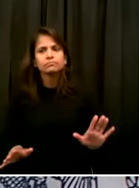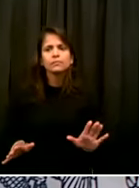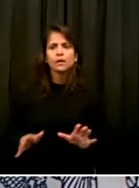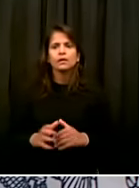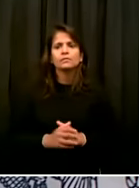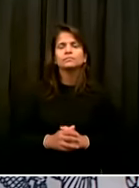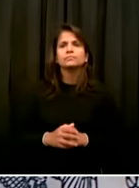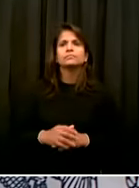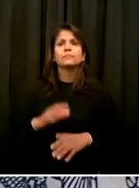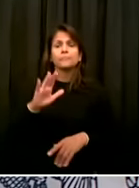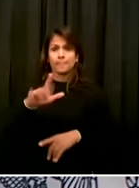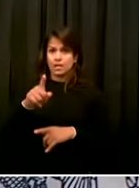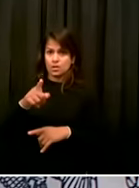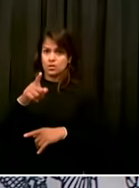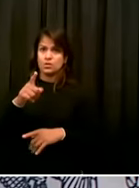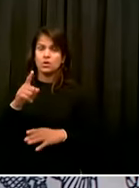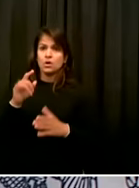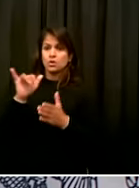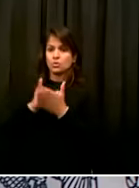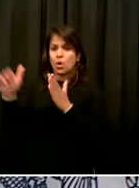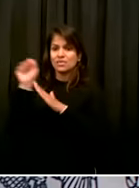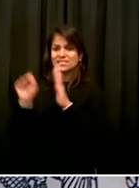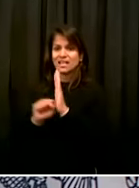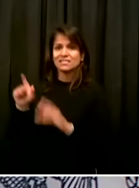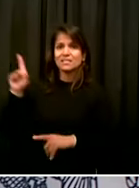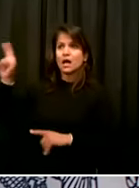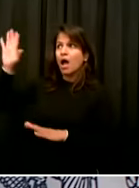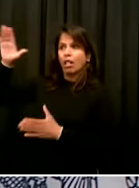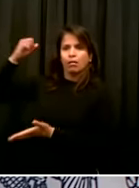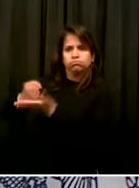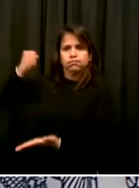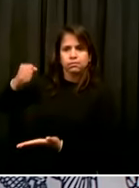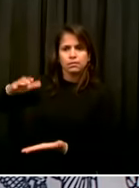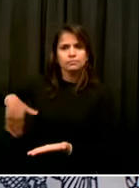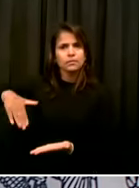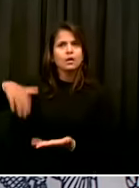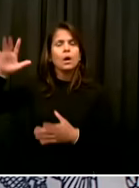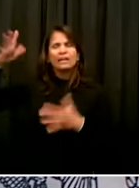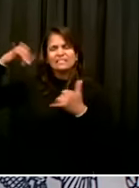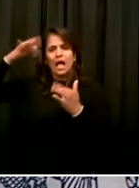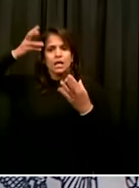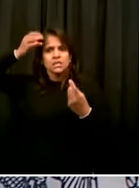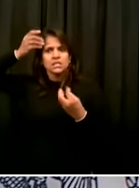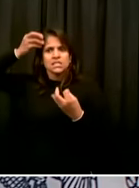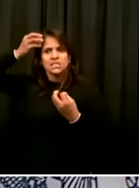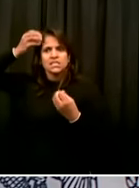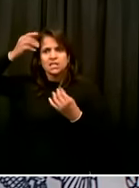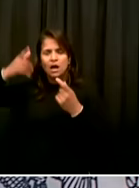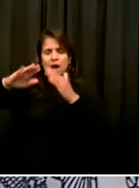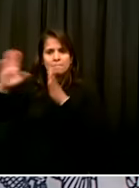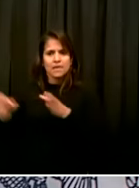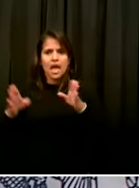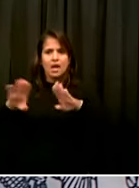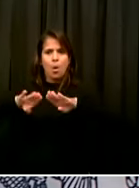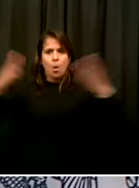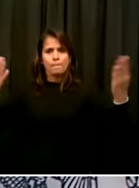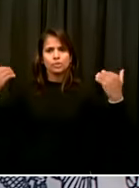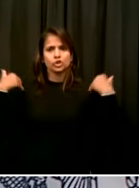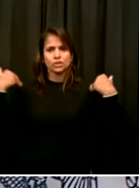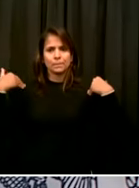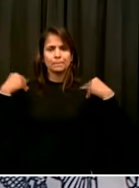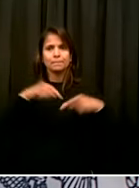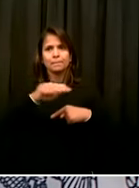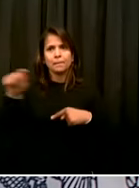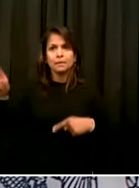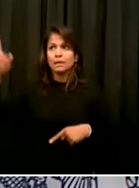clear local discretion in a lot of this. So based on the reality in New York City, we won't start before September